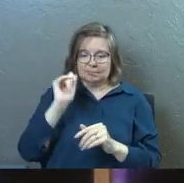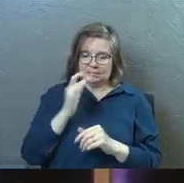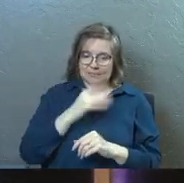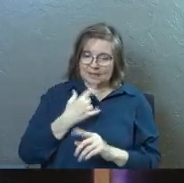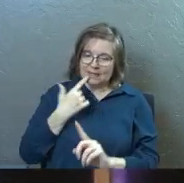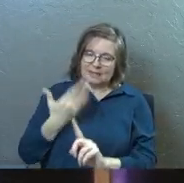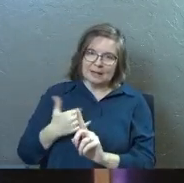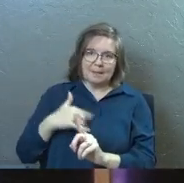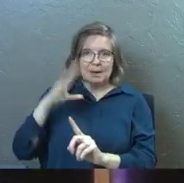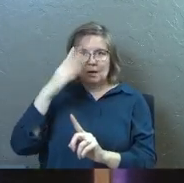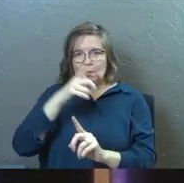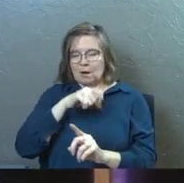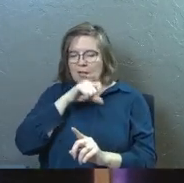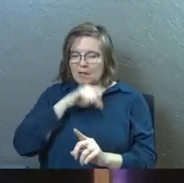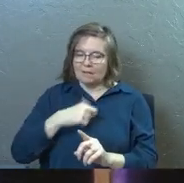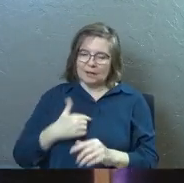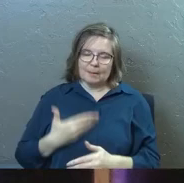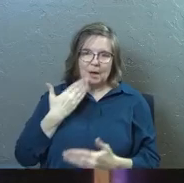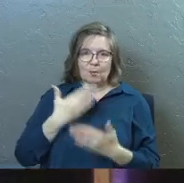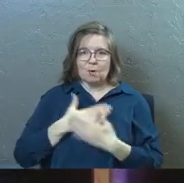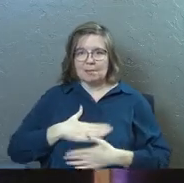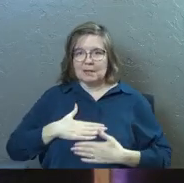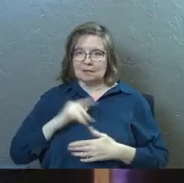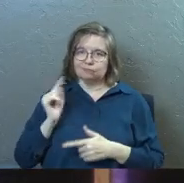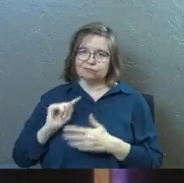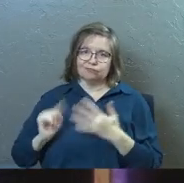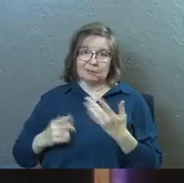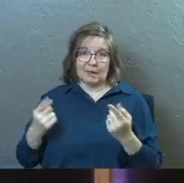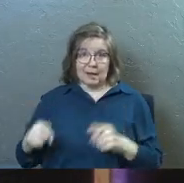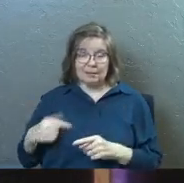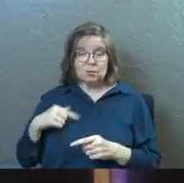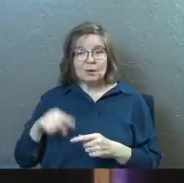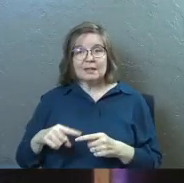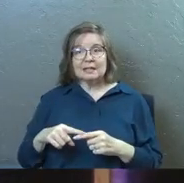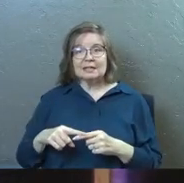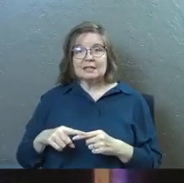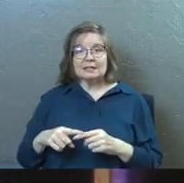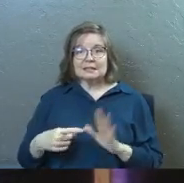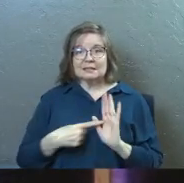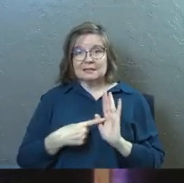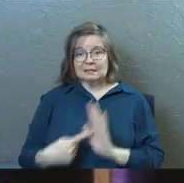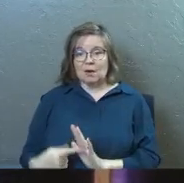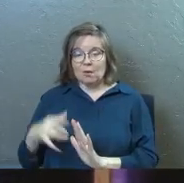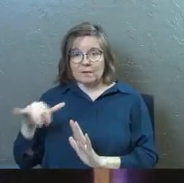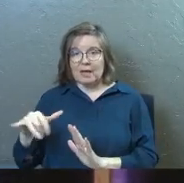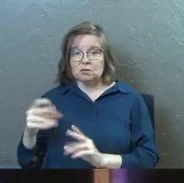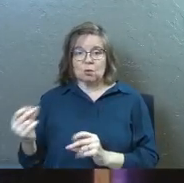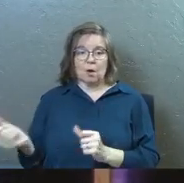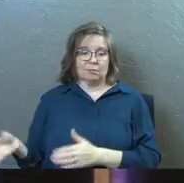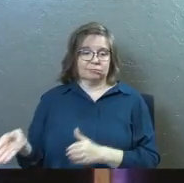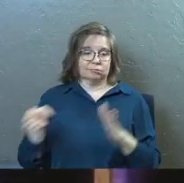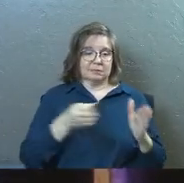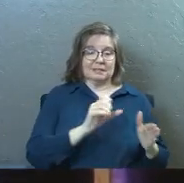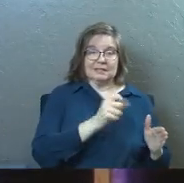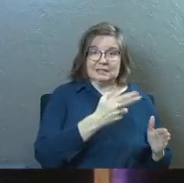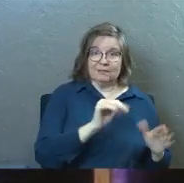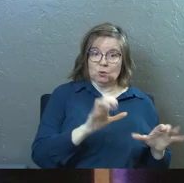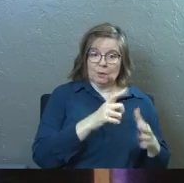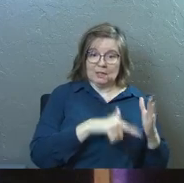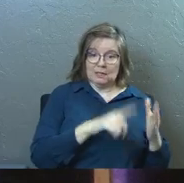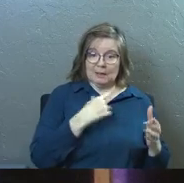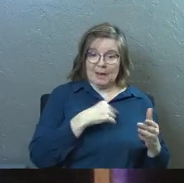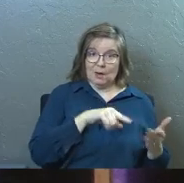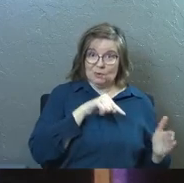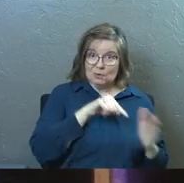says, this is my Son whom I love, and him I am well pleased. All that stuff happens. So this is an echo of that. So all of a sudden, Stephen's doing what he's doing.